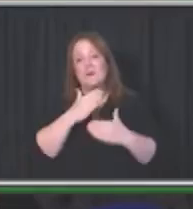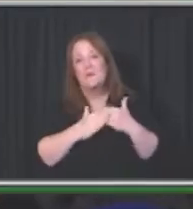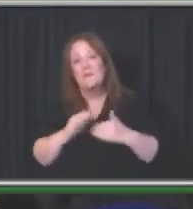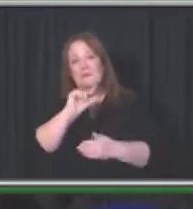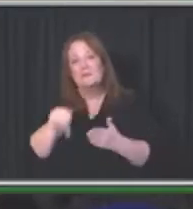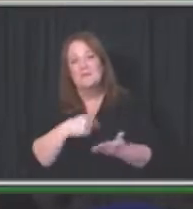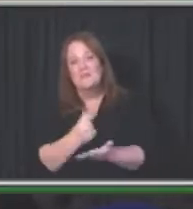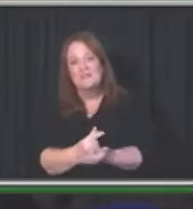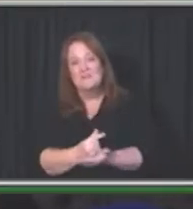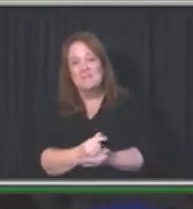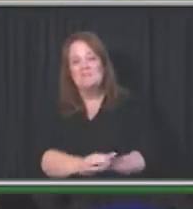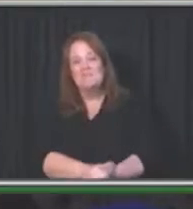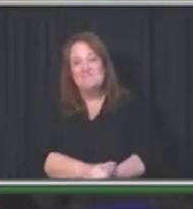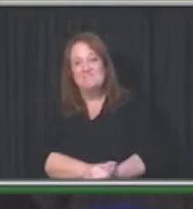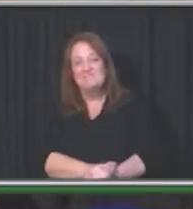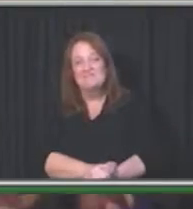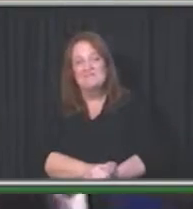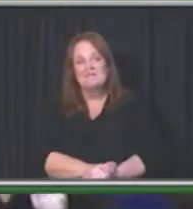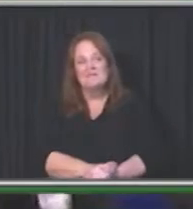Commencement.